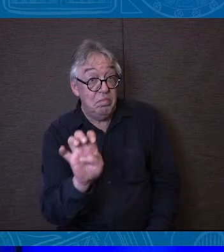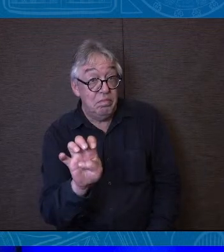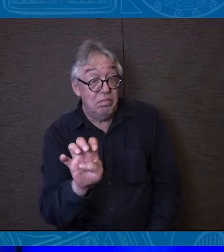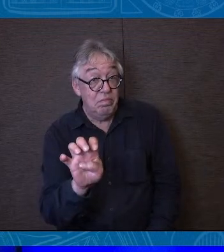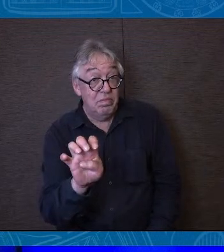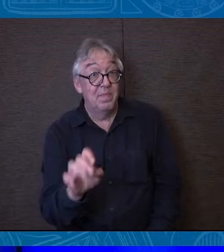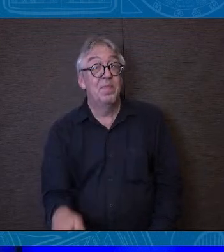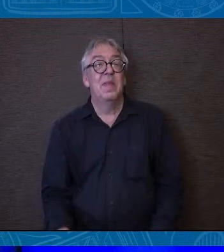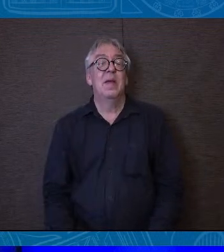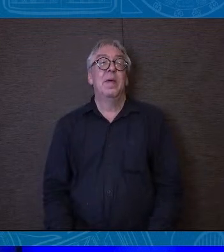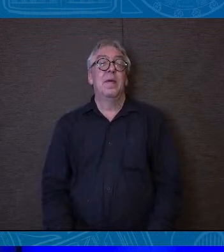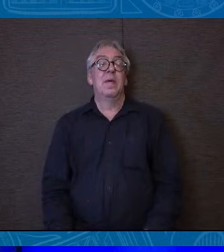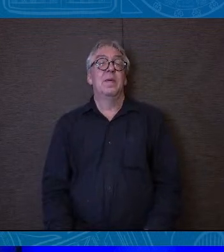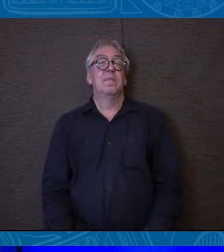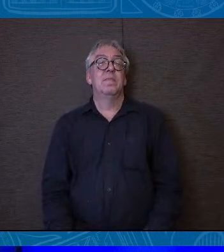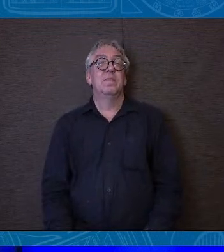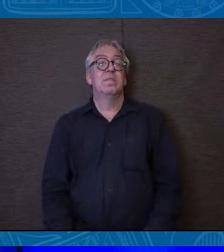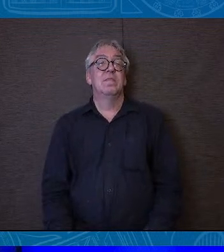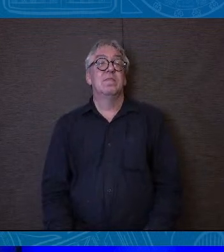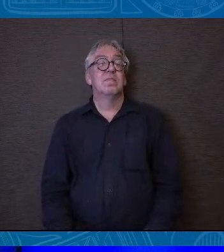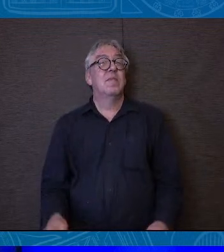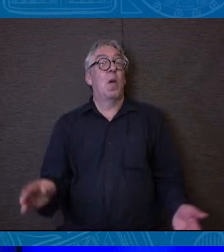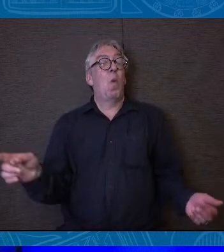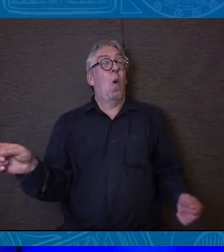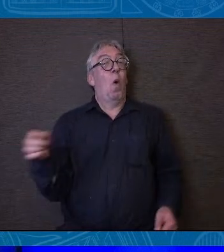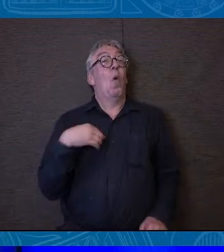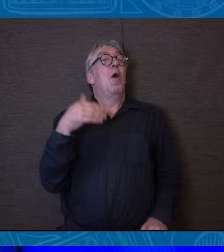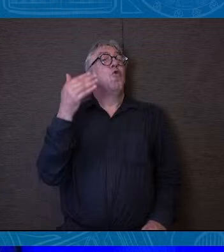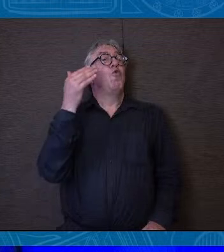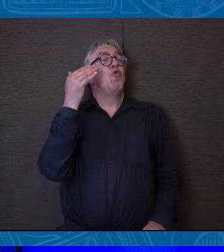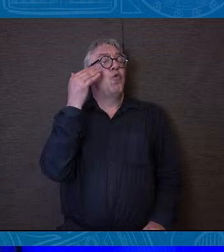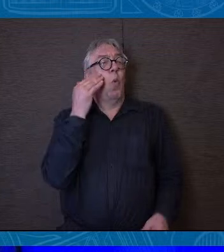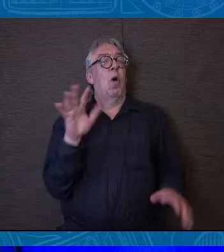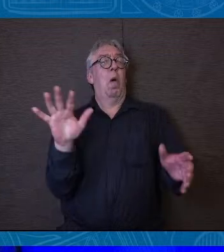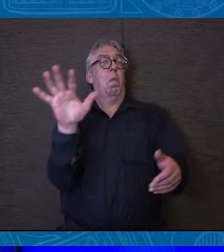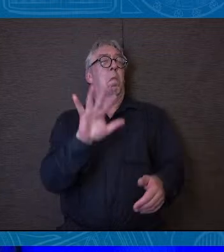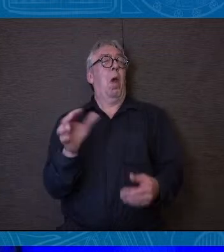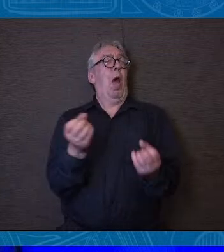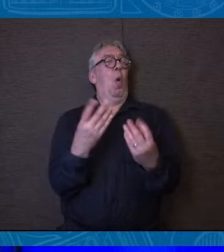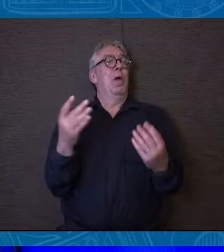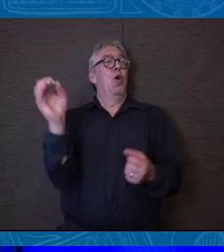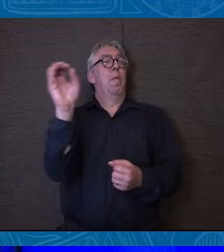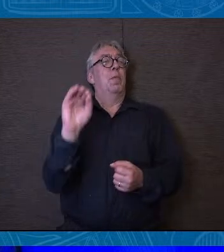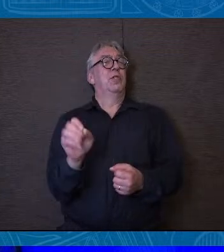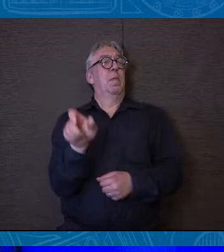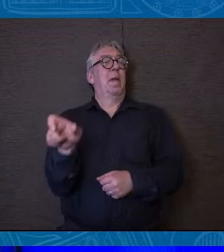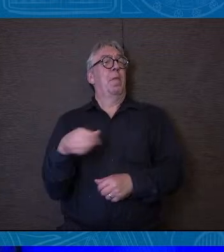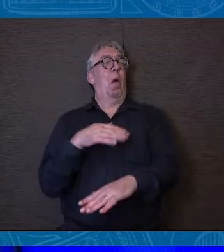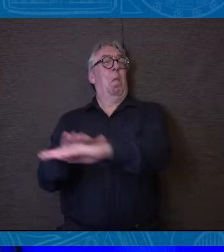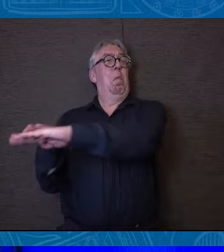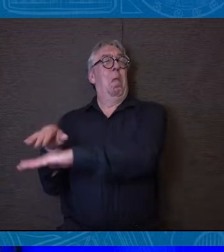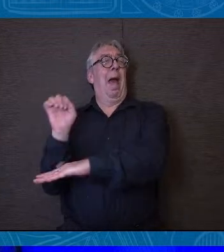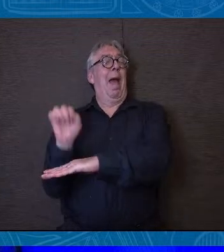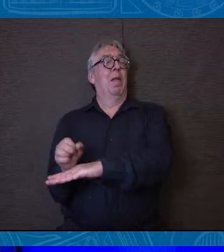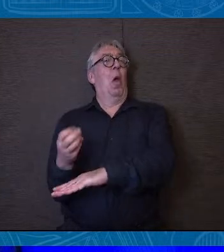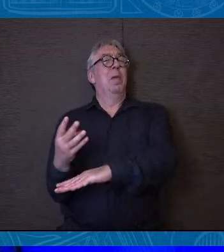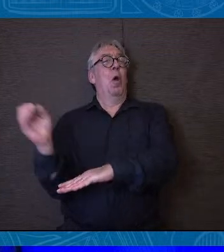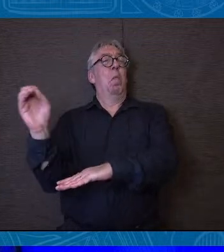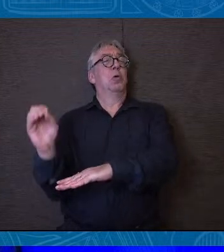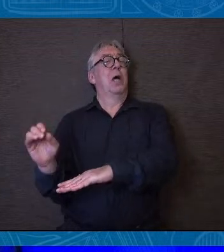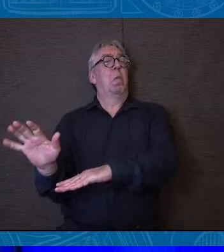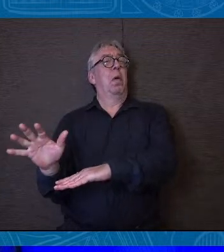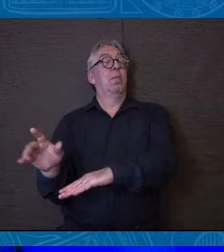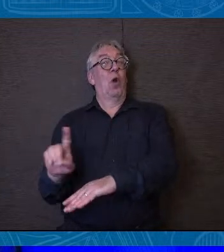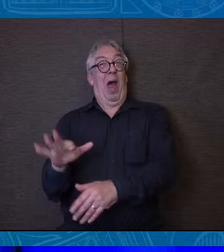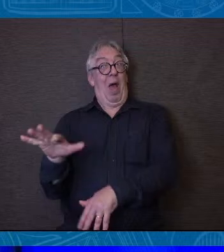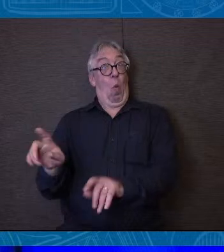covered by agency, but where exactly they are, this is a problem when we are trying to solve by this disaster